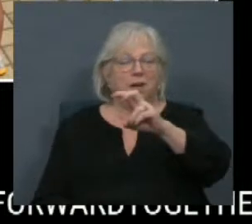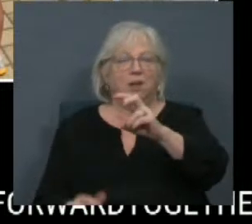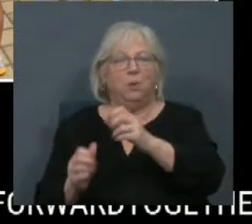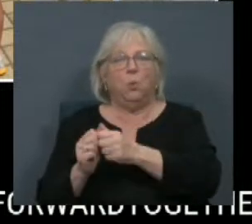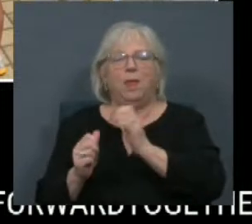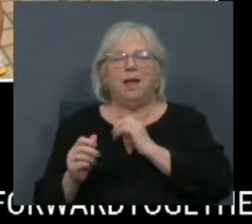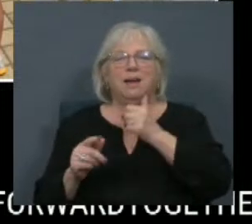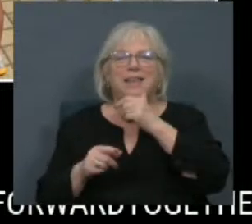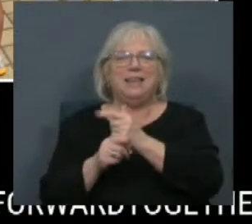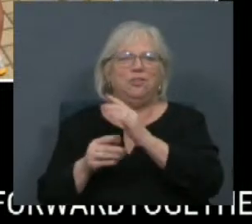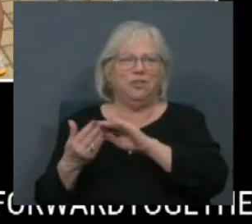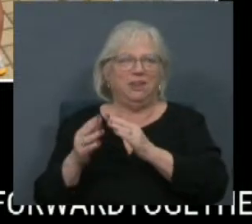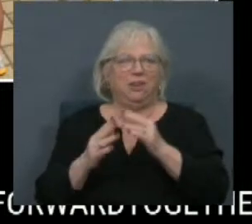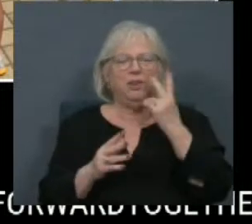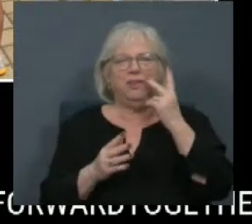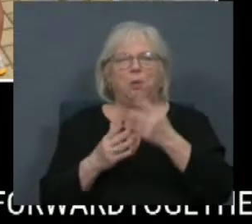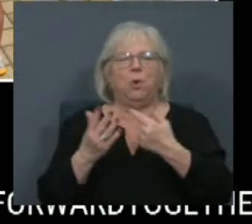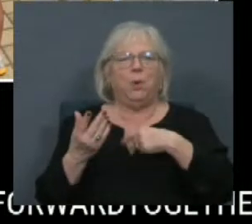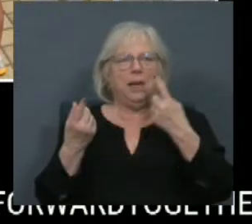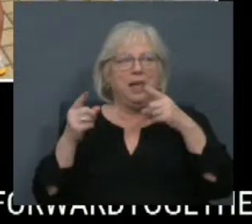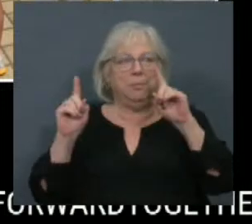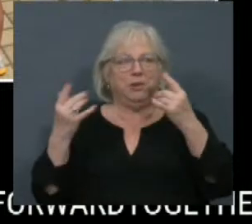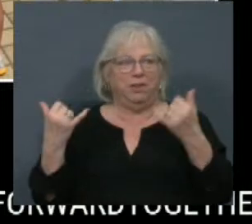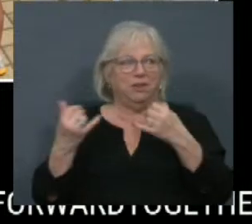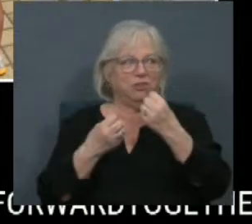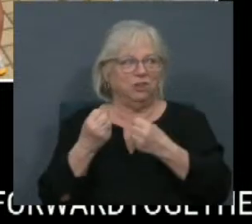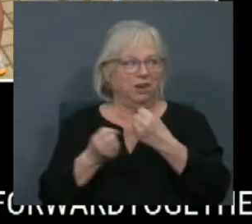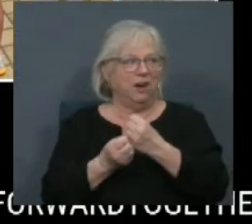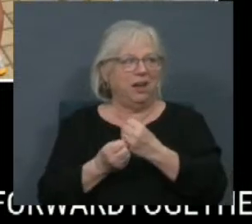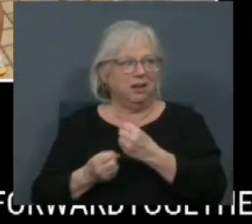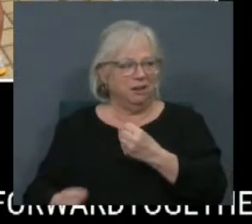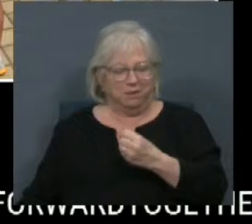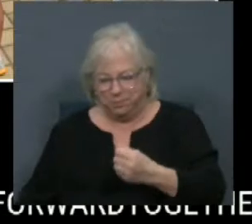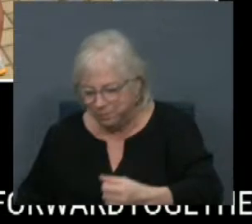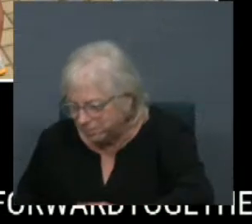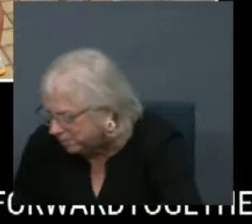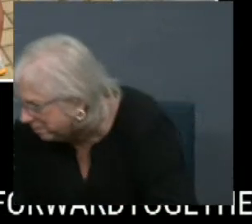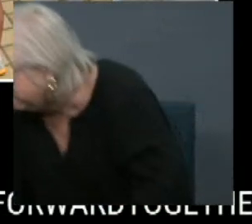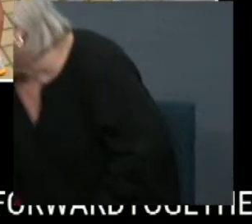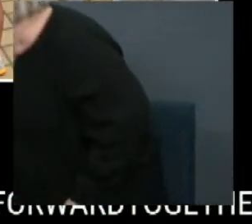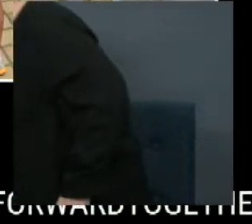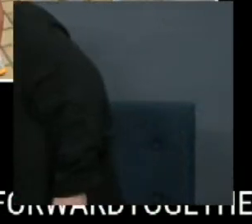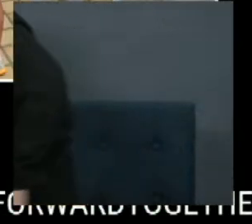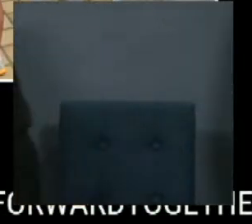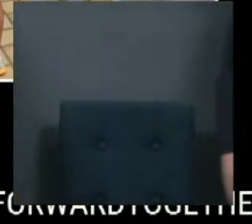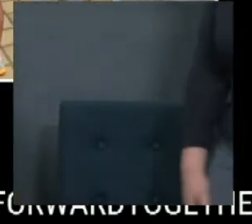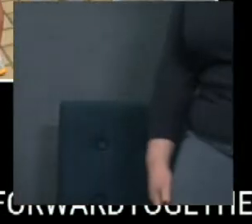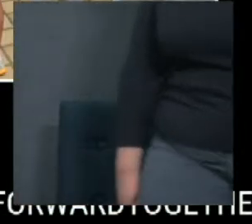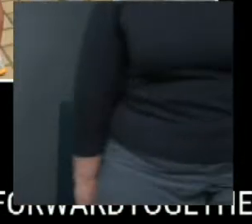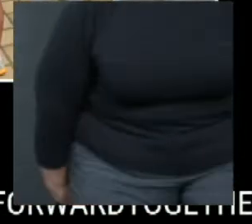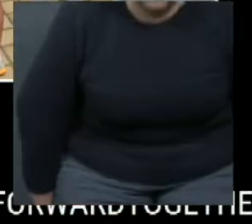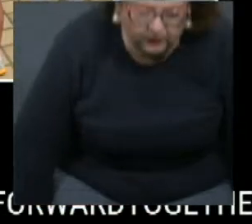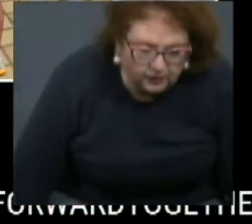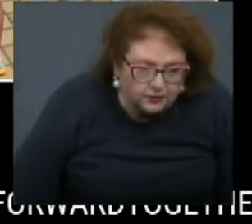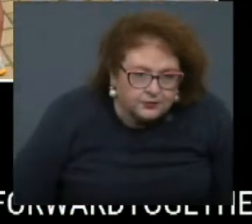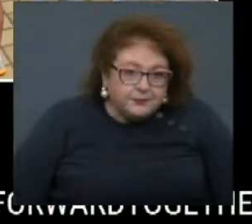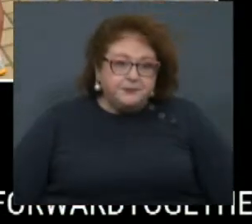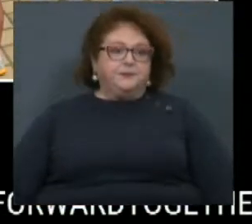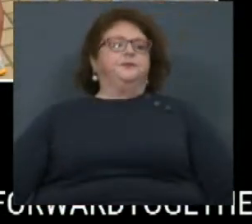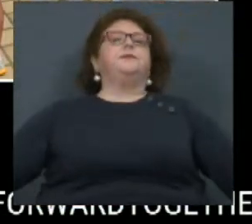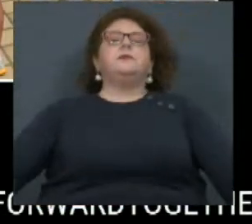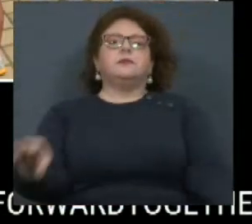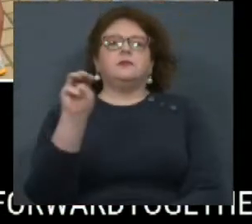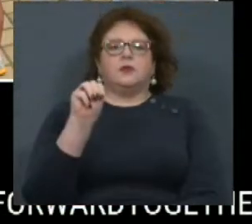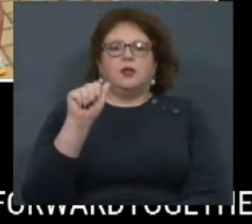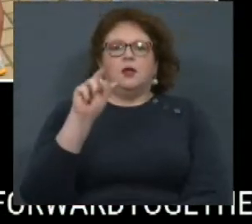sister cities so you can see what we accomplished this year. In March, the Little Rock